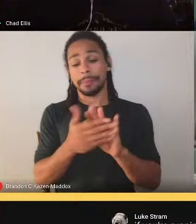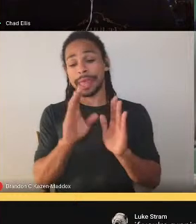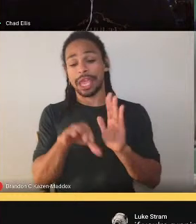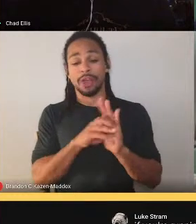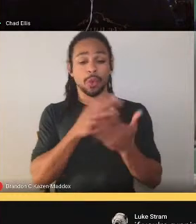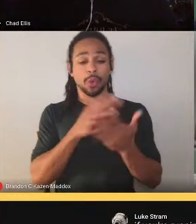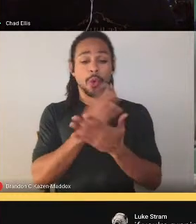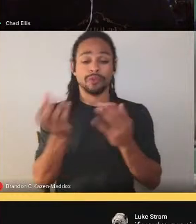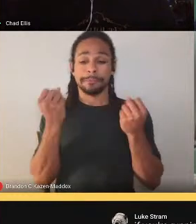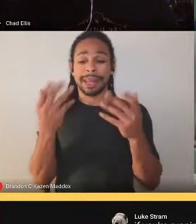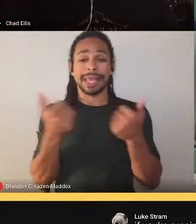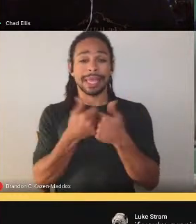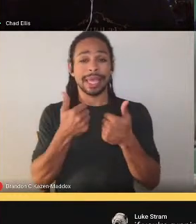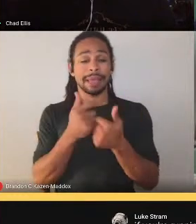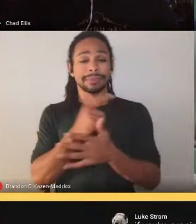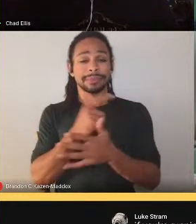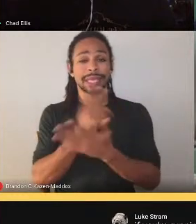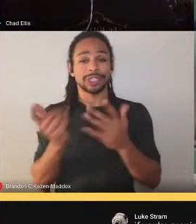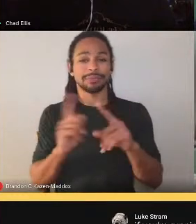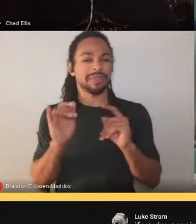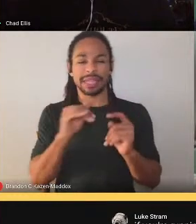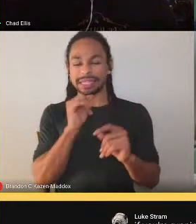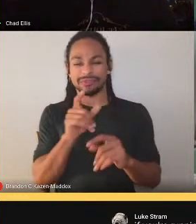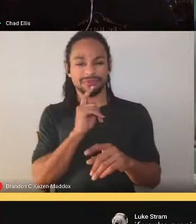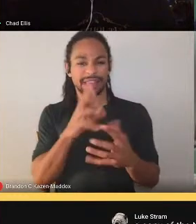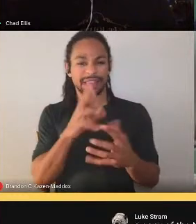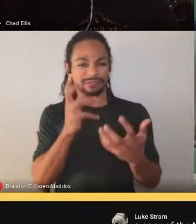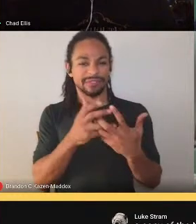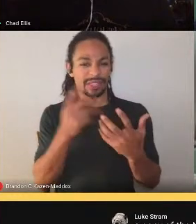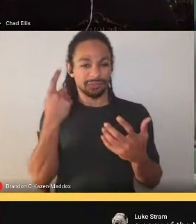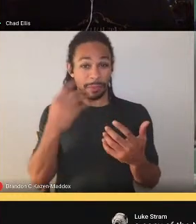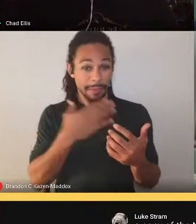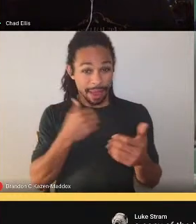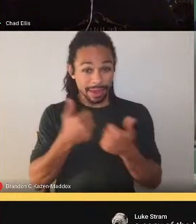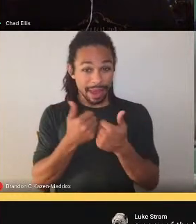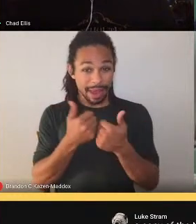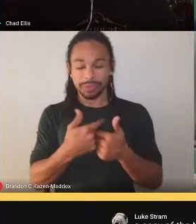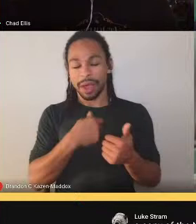So usually I don't worry about how long it takes to read a book or something like that.